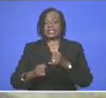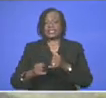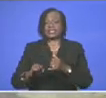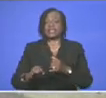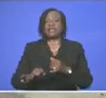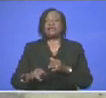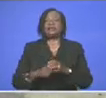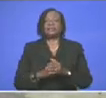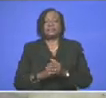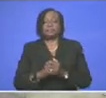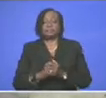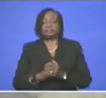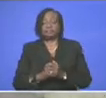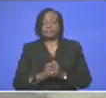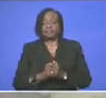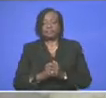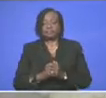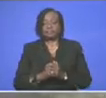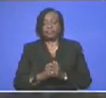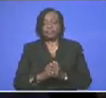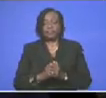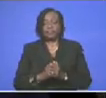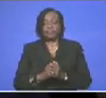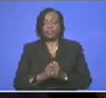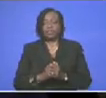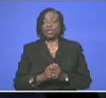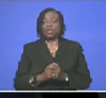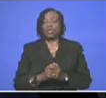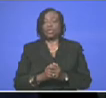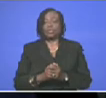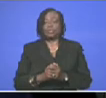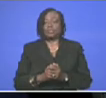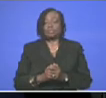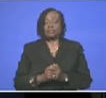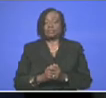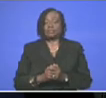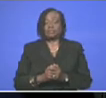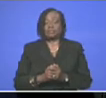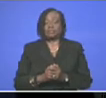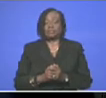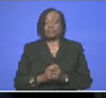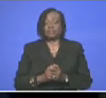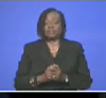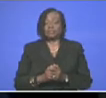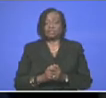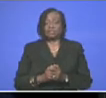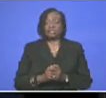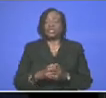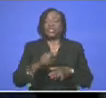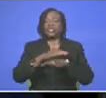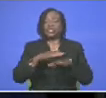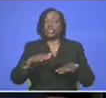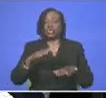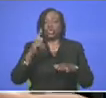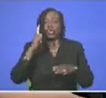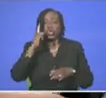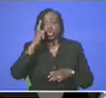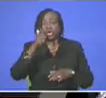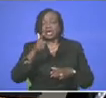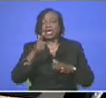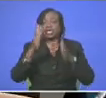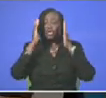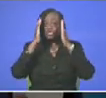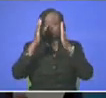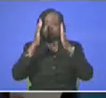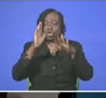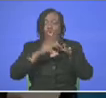skills symposium today. We're not looking and concentrating on the closed murder that we don't see